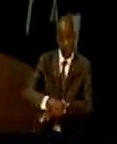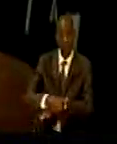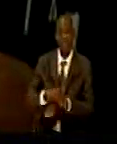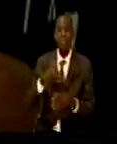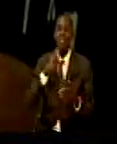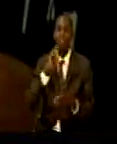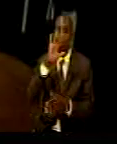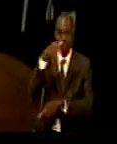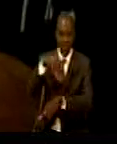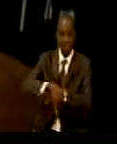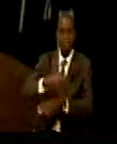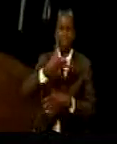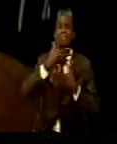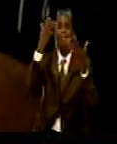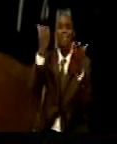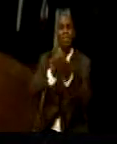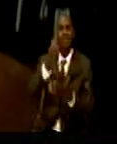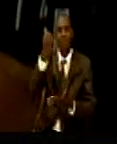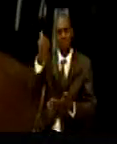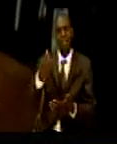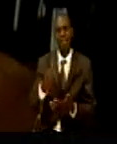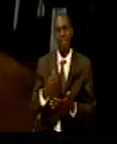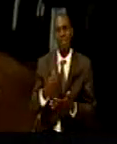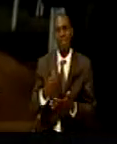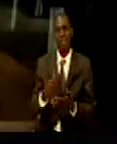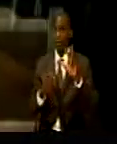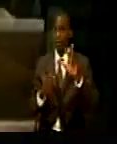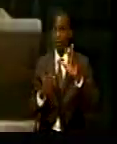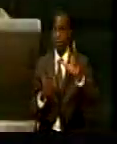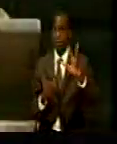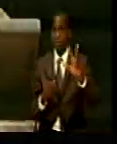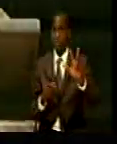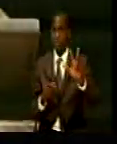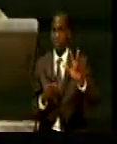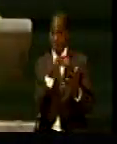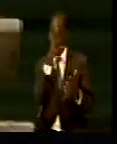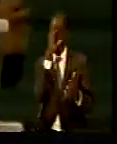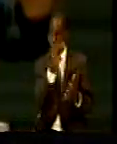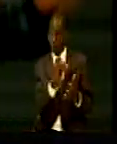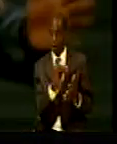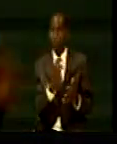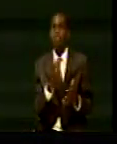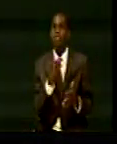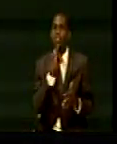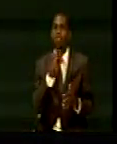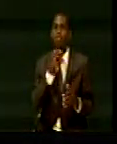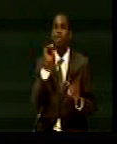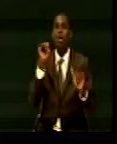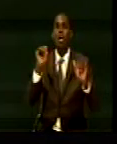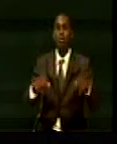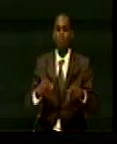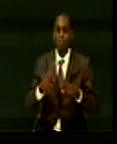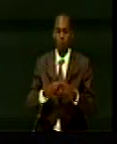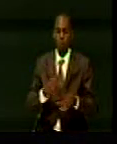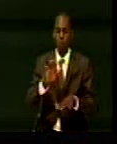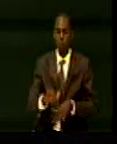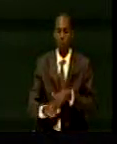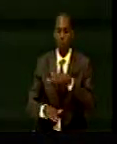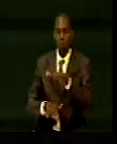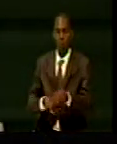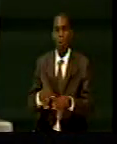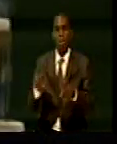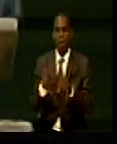night. This man number three, he was unable to walk like others. He just saw